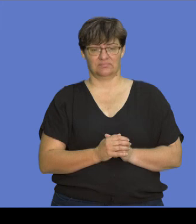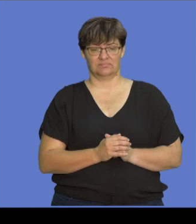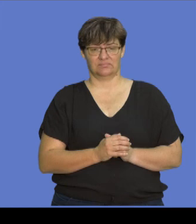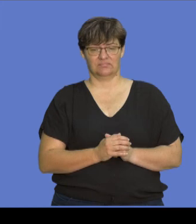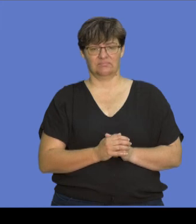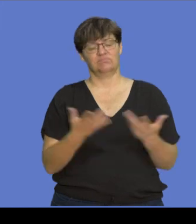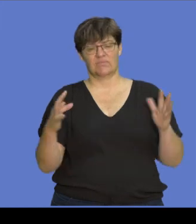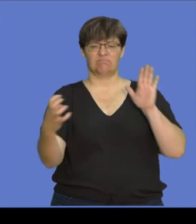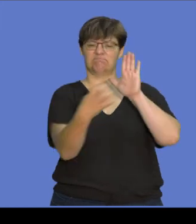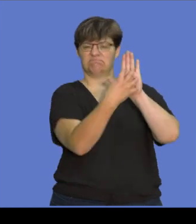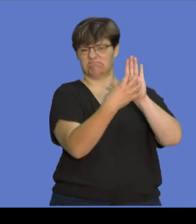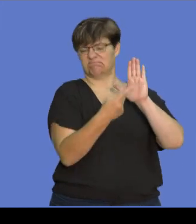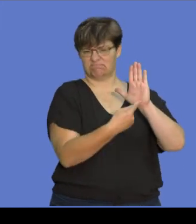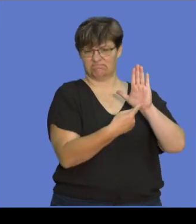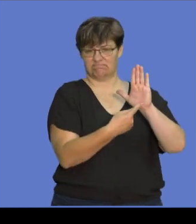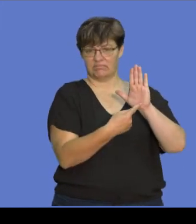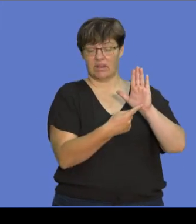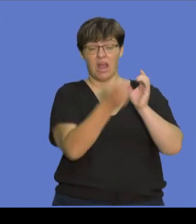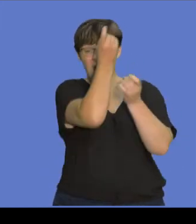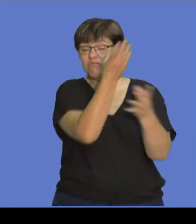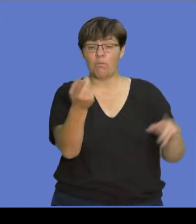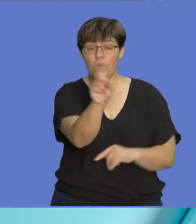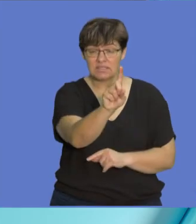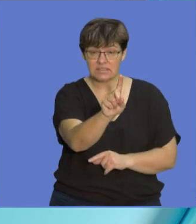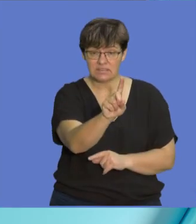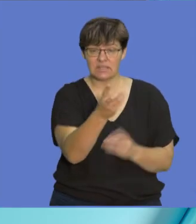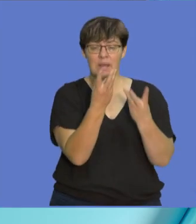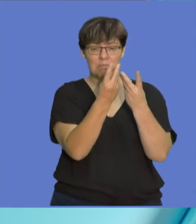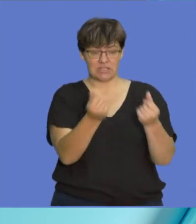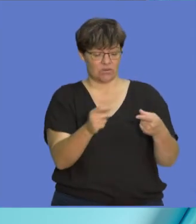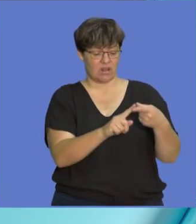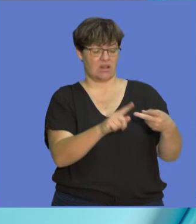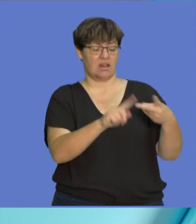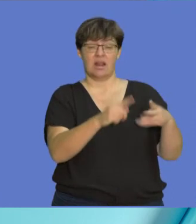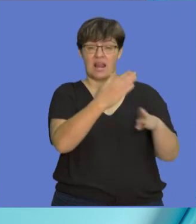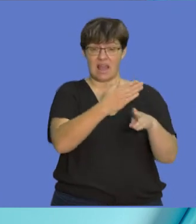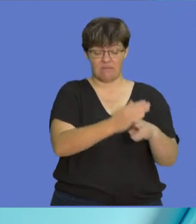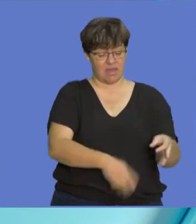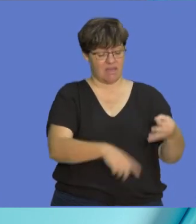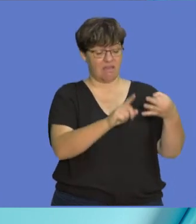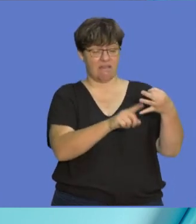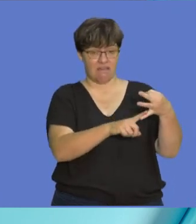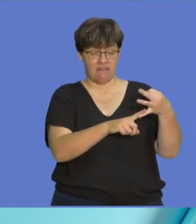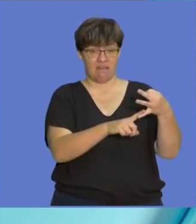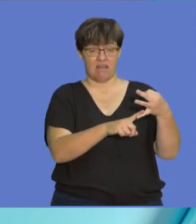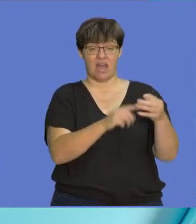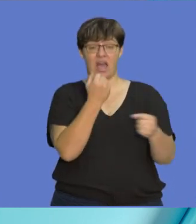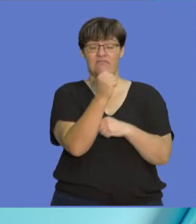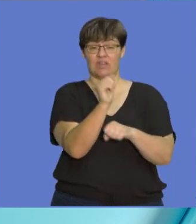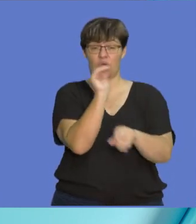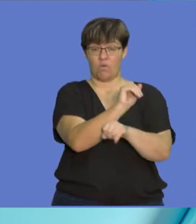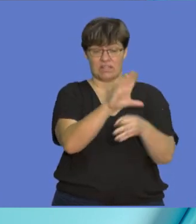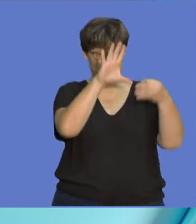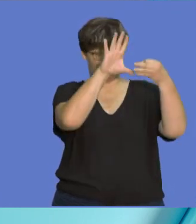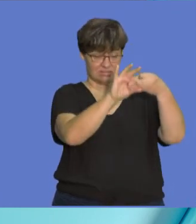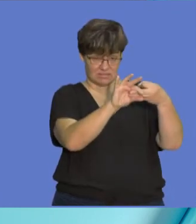Just another diagram for you, telling you that your material plus your labor plus your factory overheads would give you